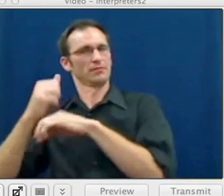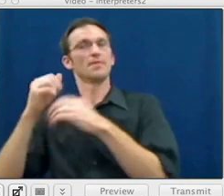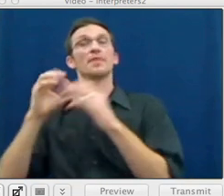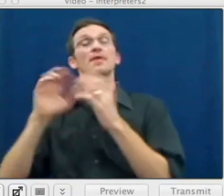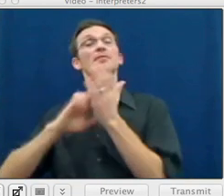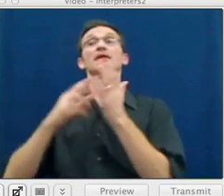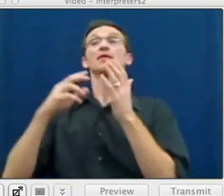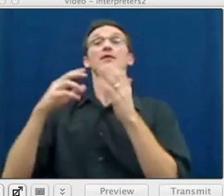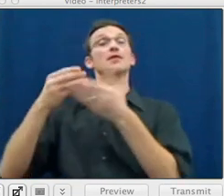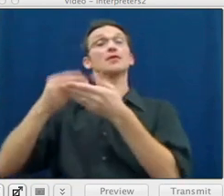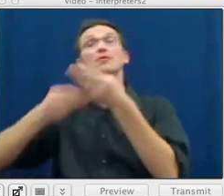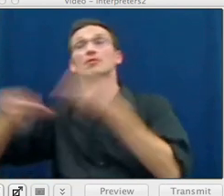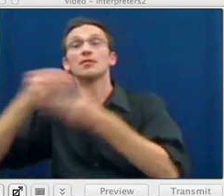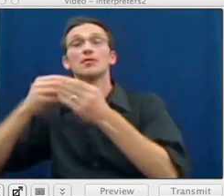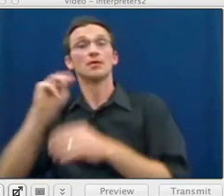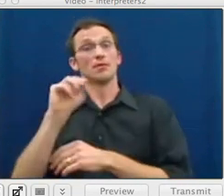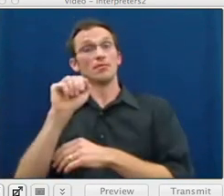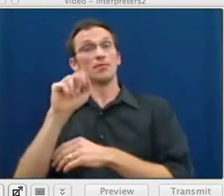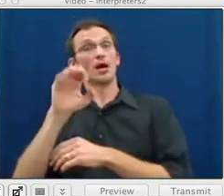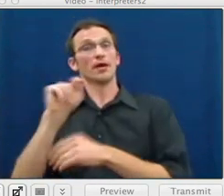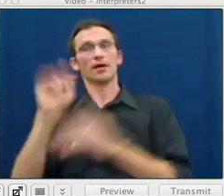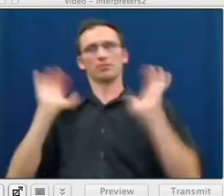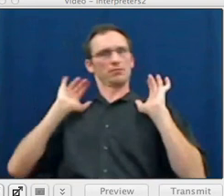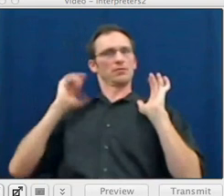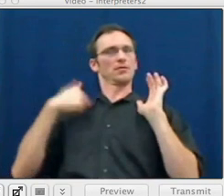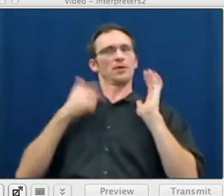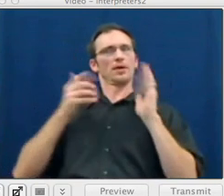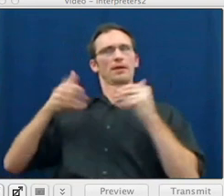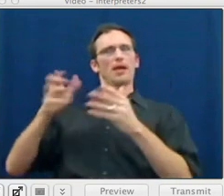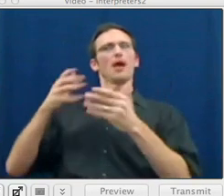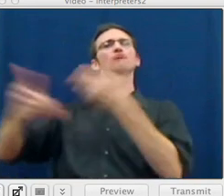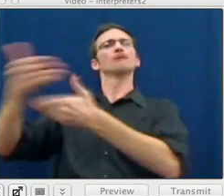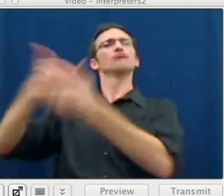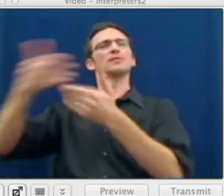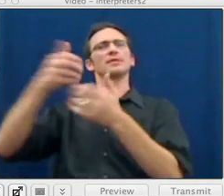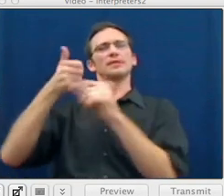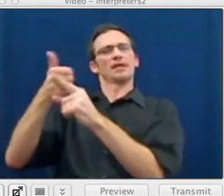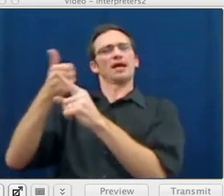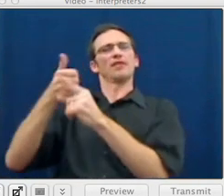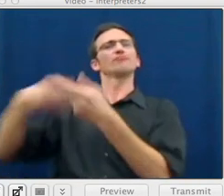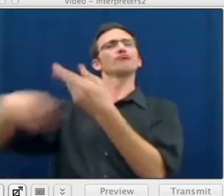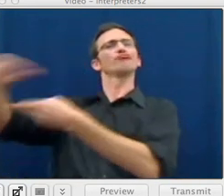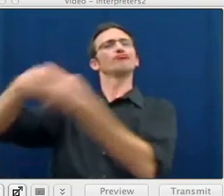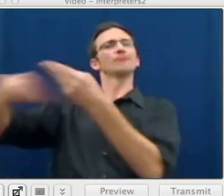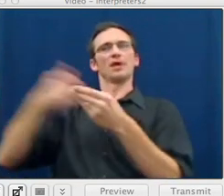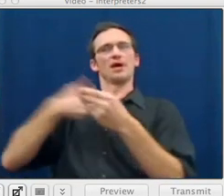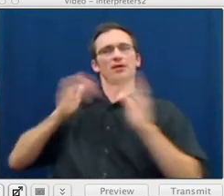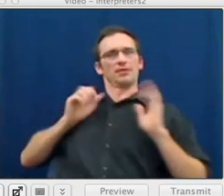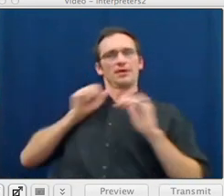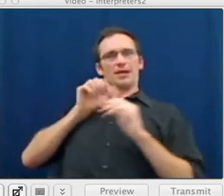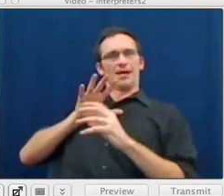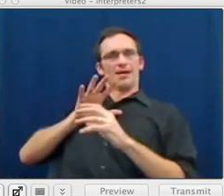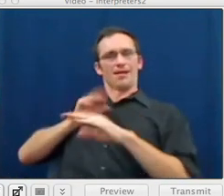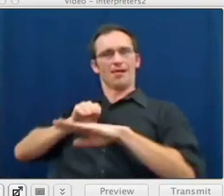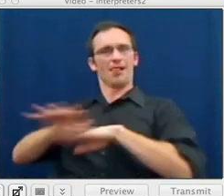don't interfere, right, this lack of interference. And so I'm going to use this idea of laissez-faire to flesh